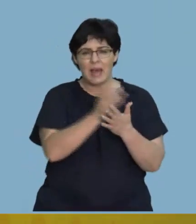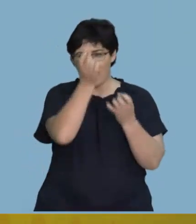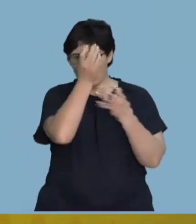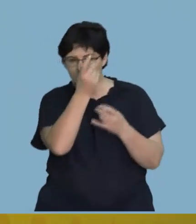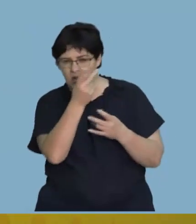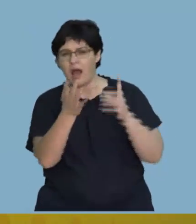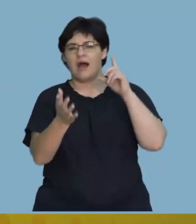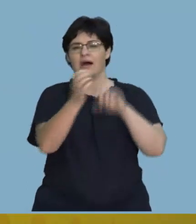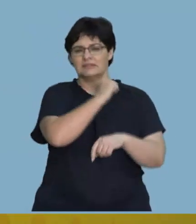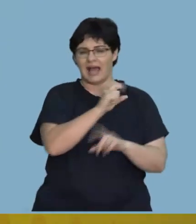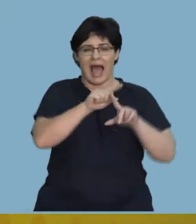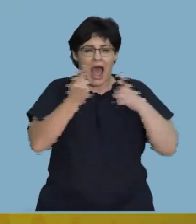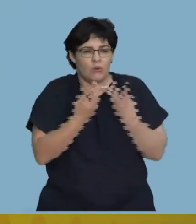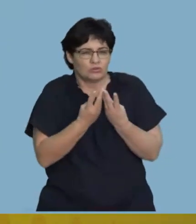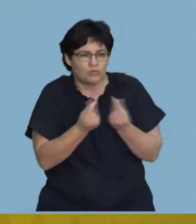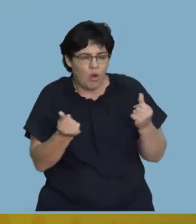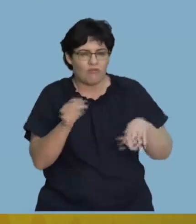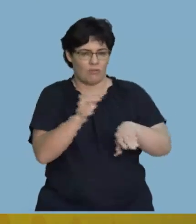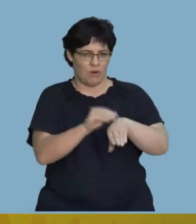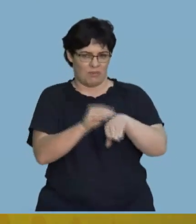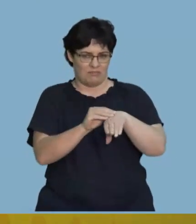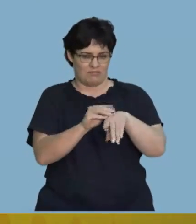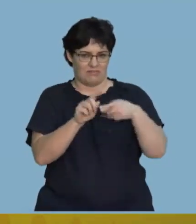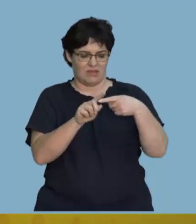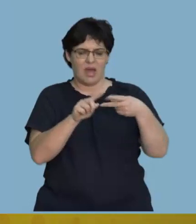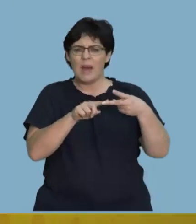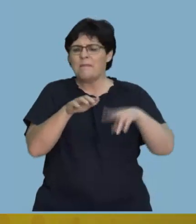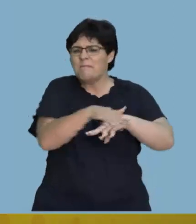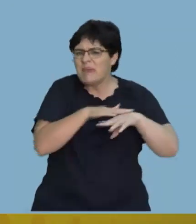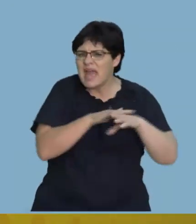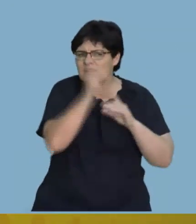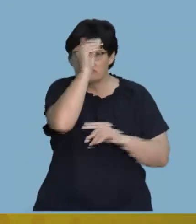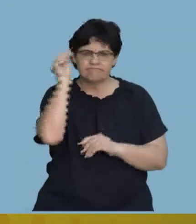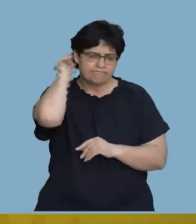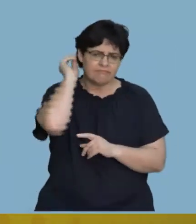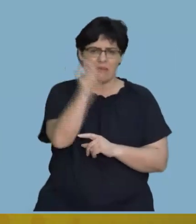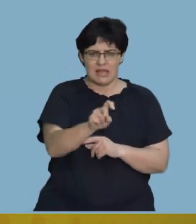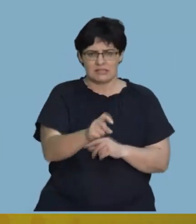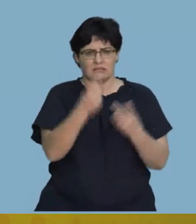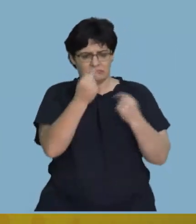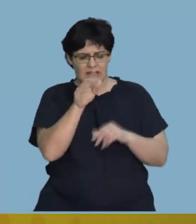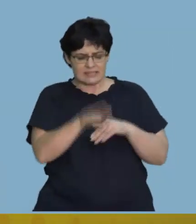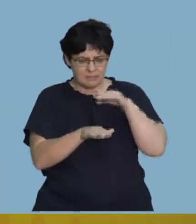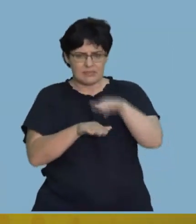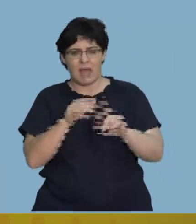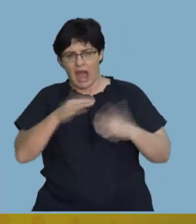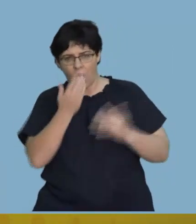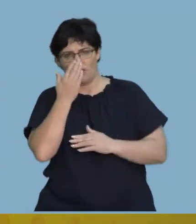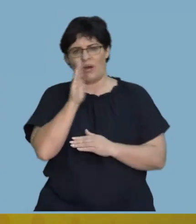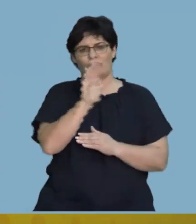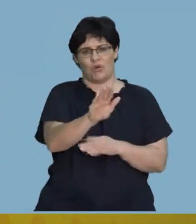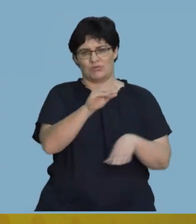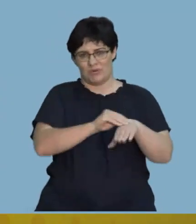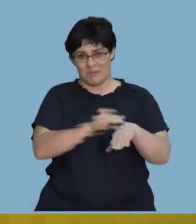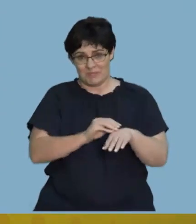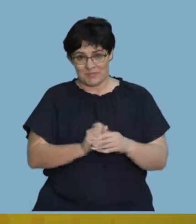of the problem-solving strategies. What are some of the basics that you need to do as far as, approaching different problems.